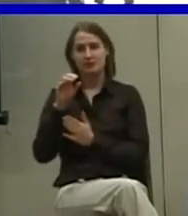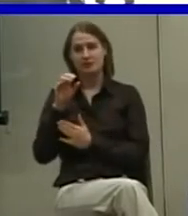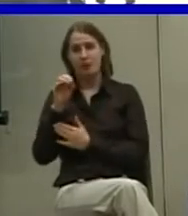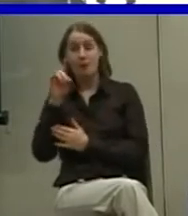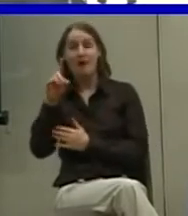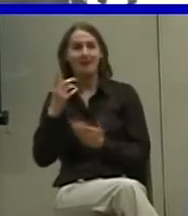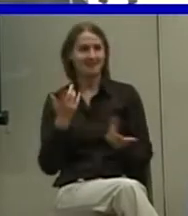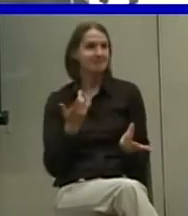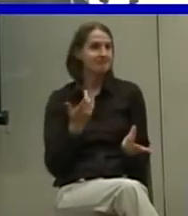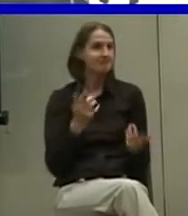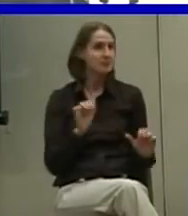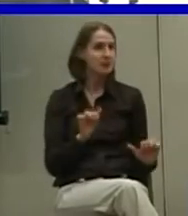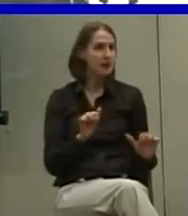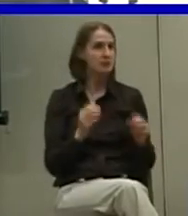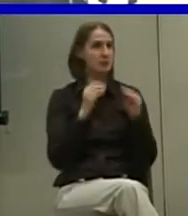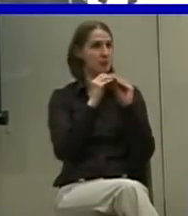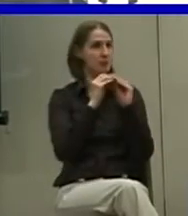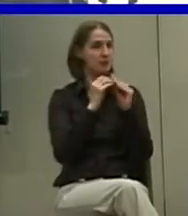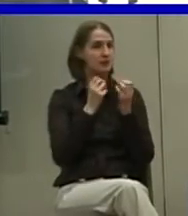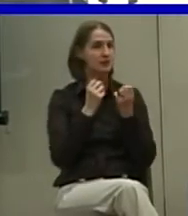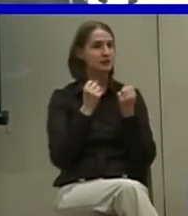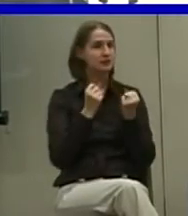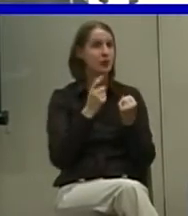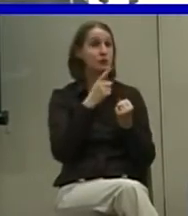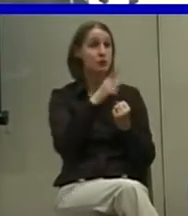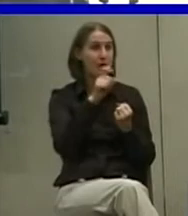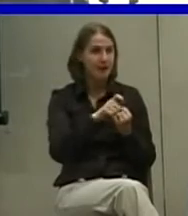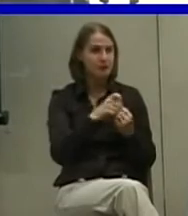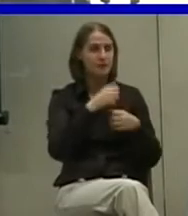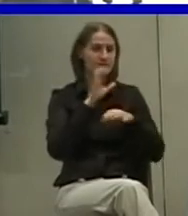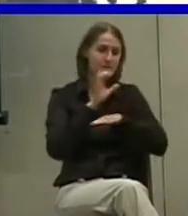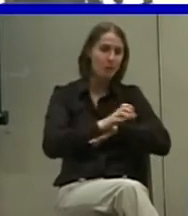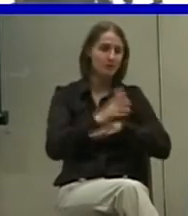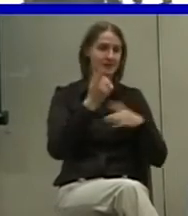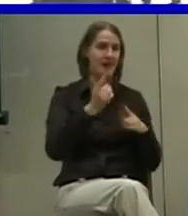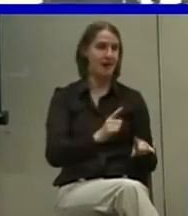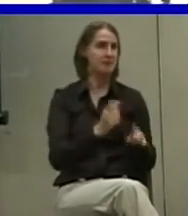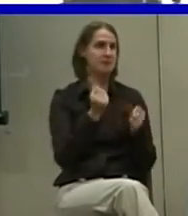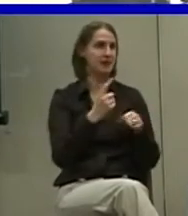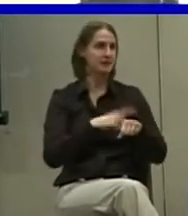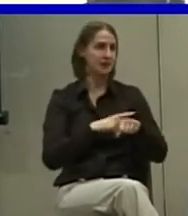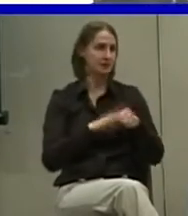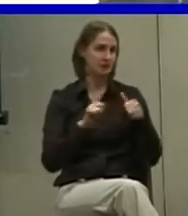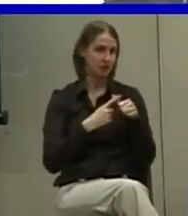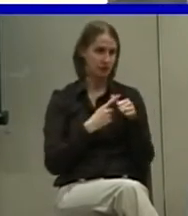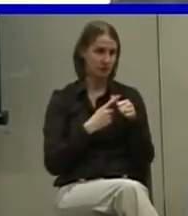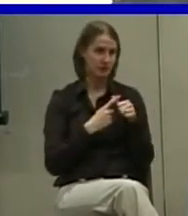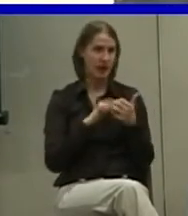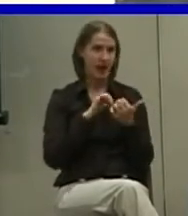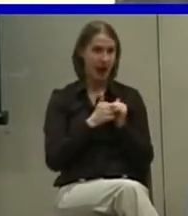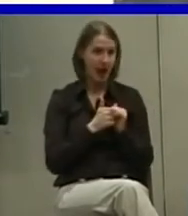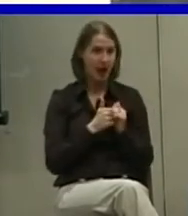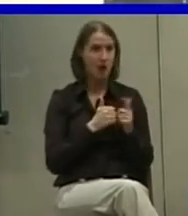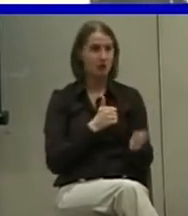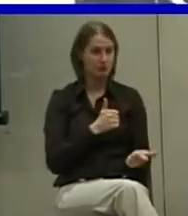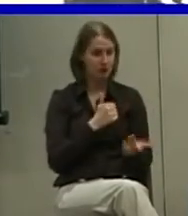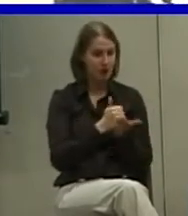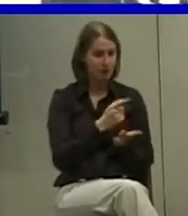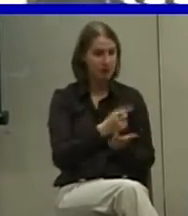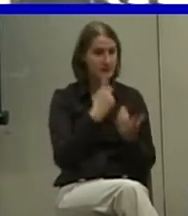chance? You've got to make it happen a bunch of times first. And again, that is teaching. How do we get kids to be